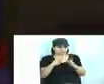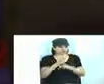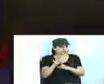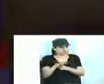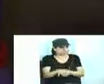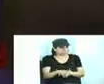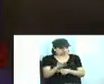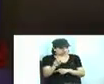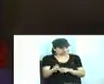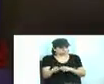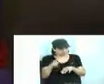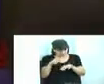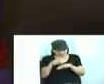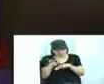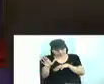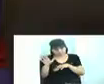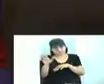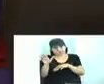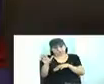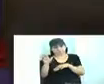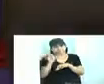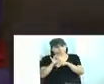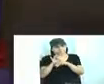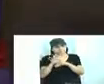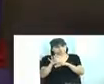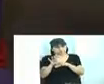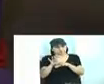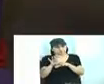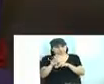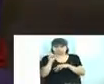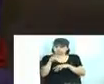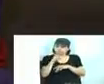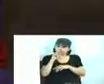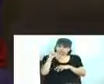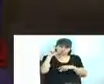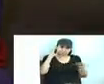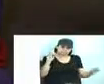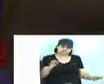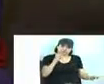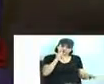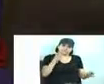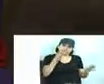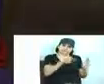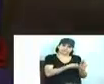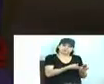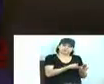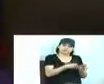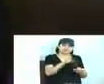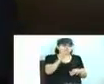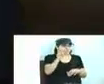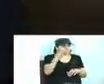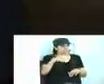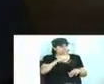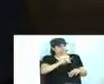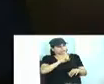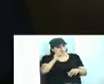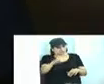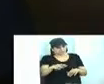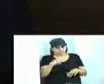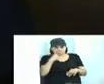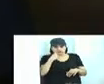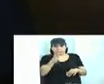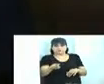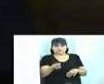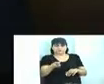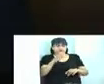to be swept away, that we need to choose not to participate in, that we need to say